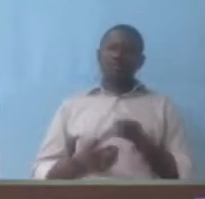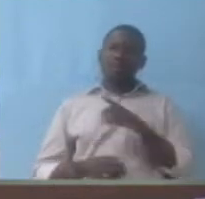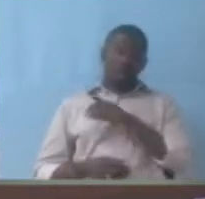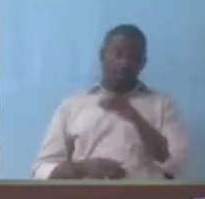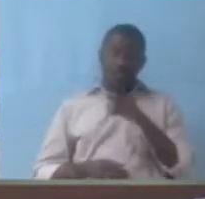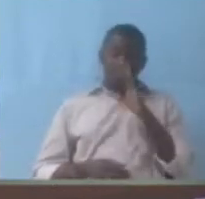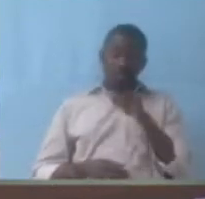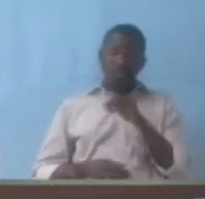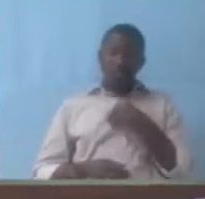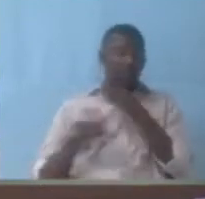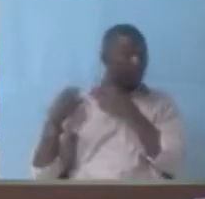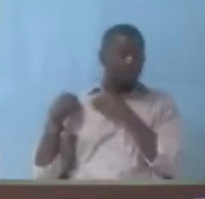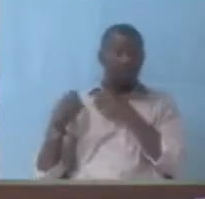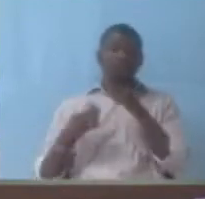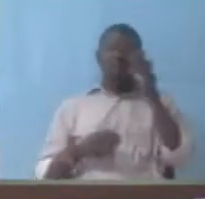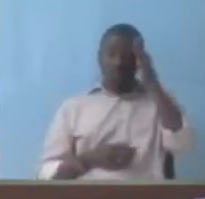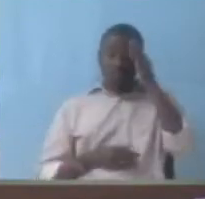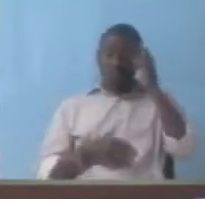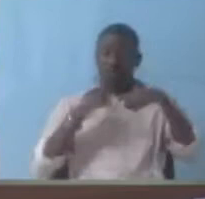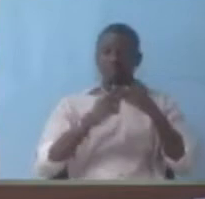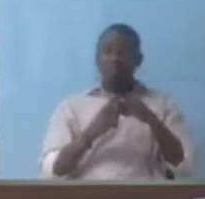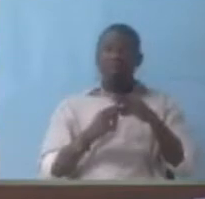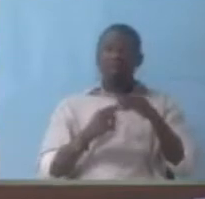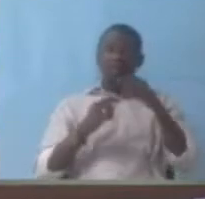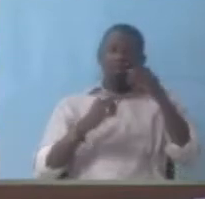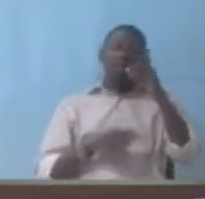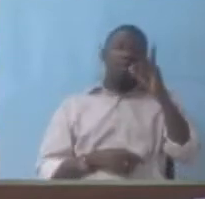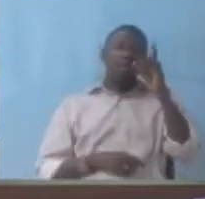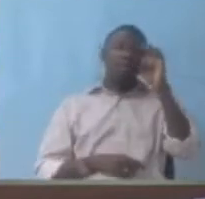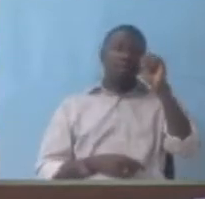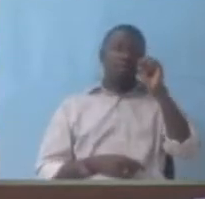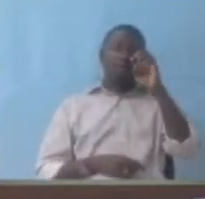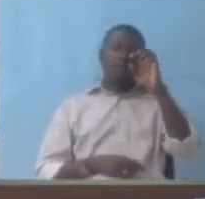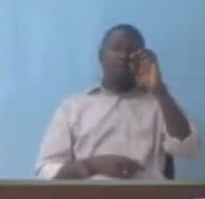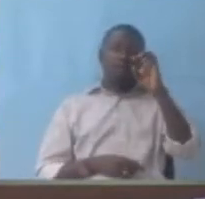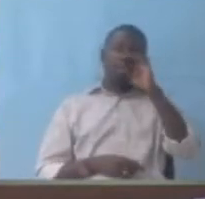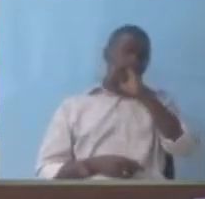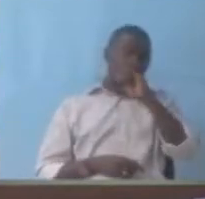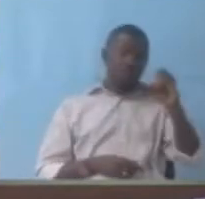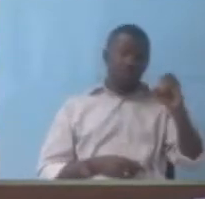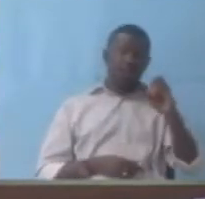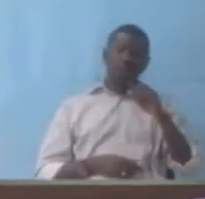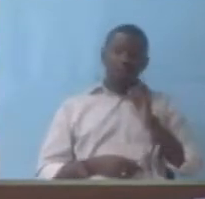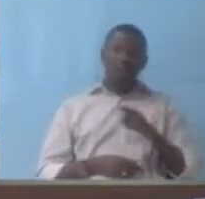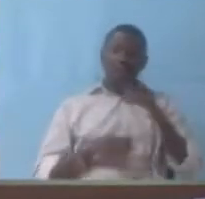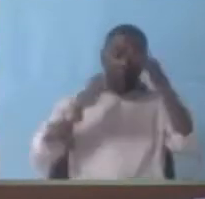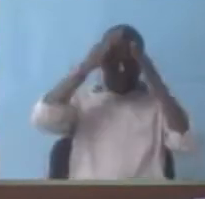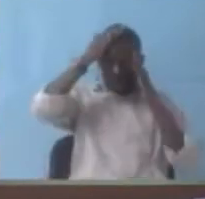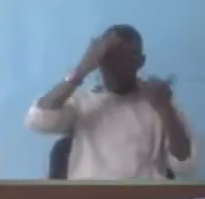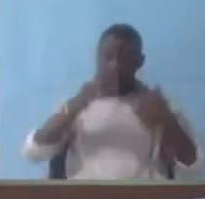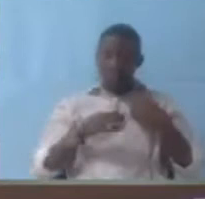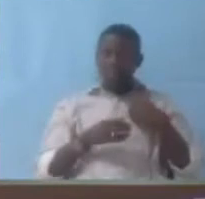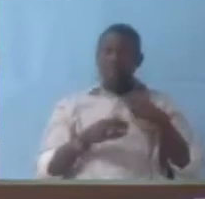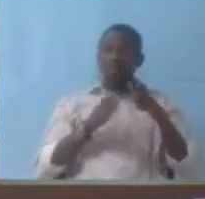They had done their homework, as I said, and they knew about decrees that military people rule by decree. Italiela kulu krosi